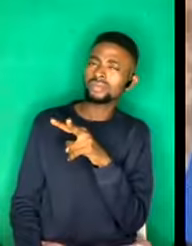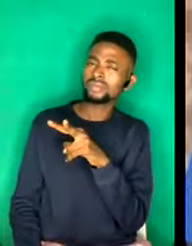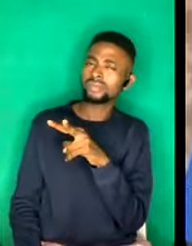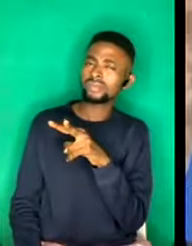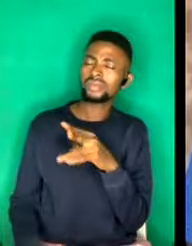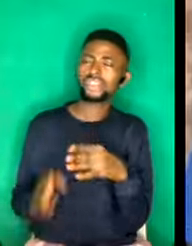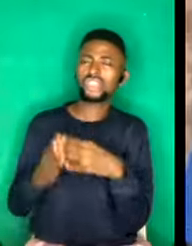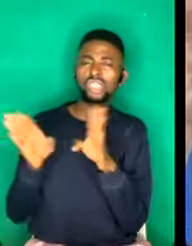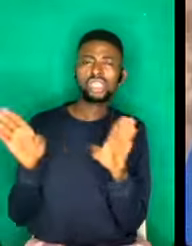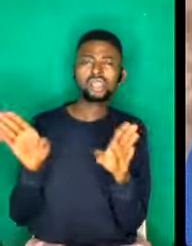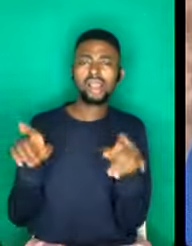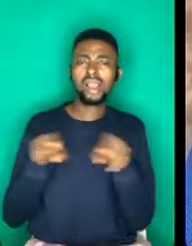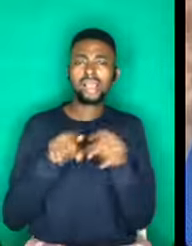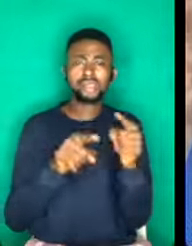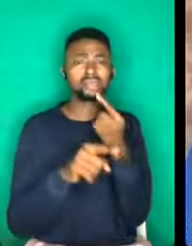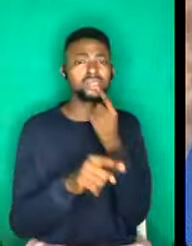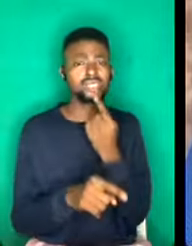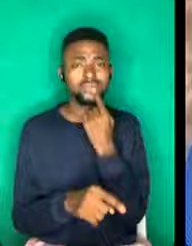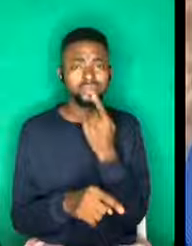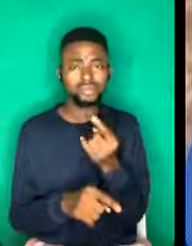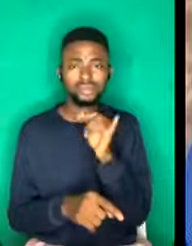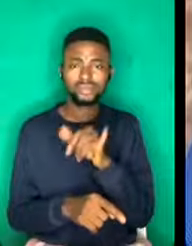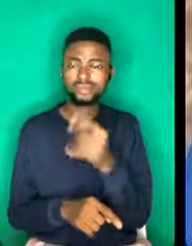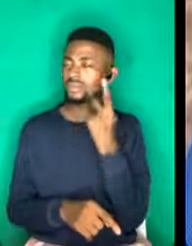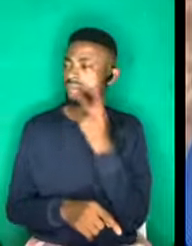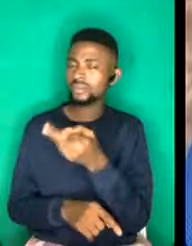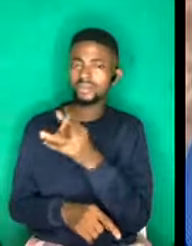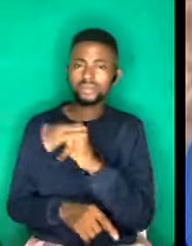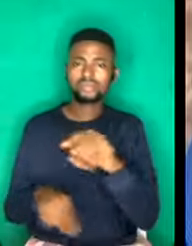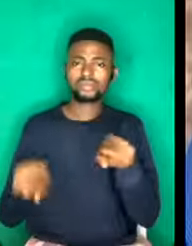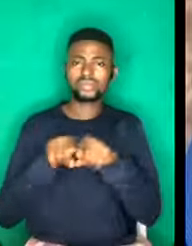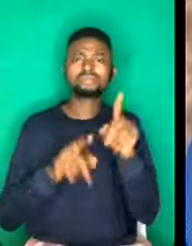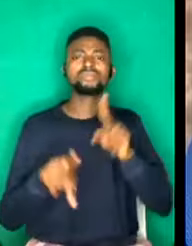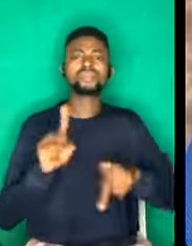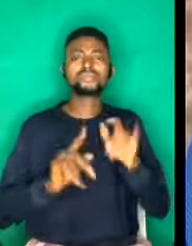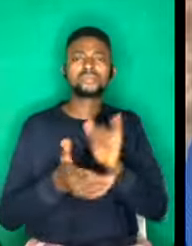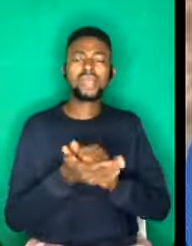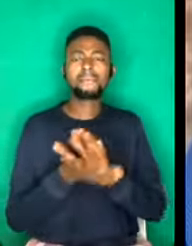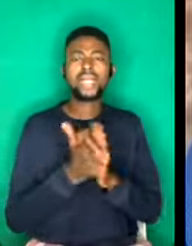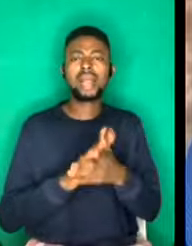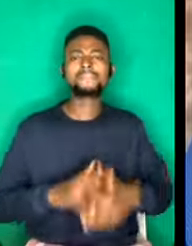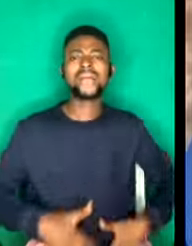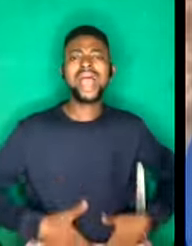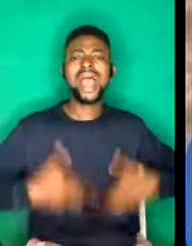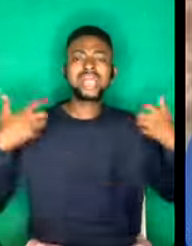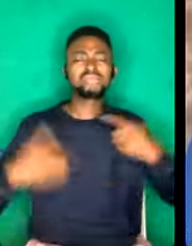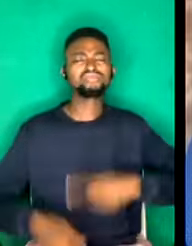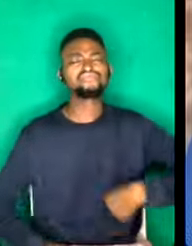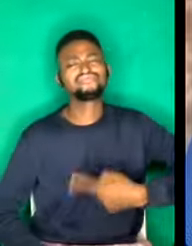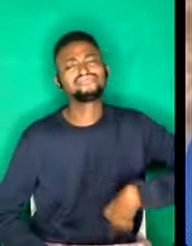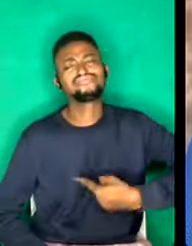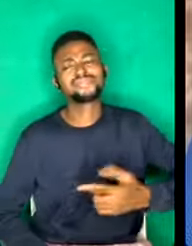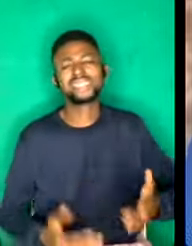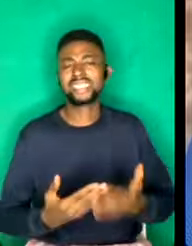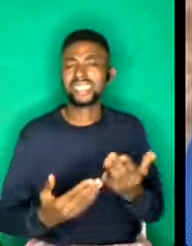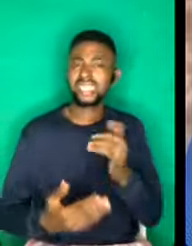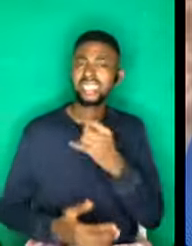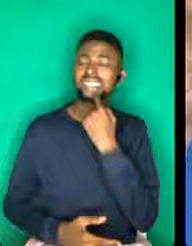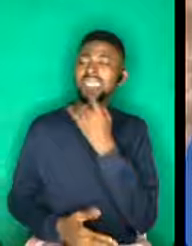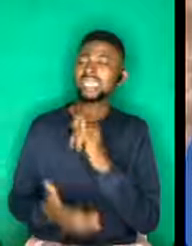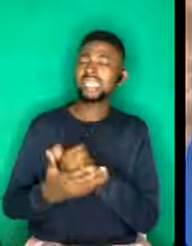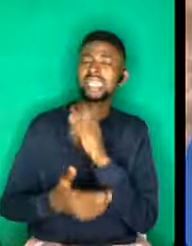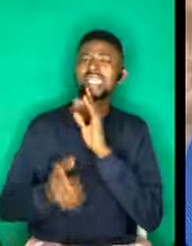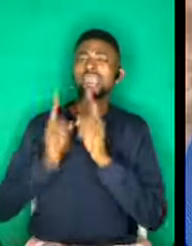you rightly said, they see them as people that are angry easily. They say they talk too much. I was at